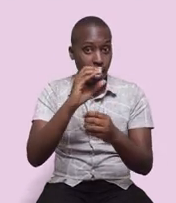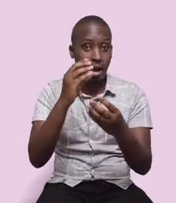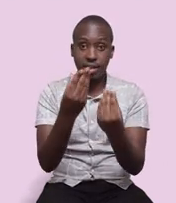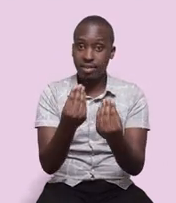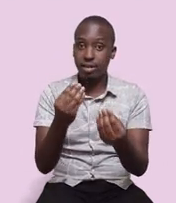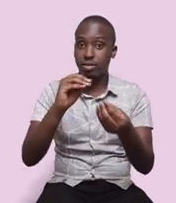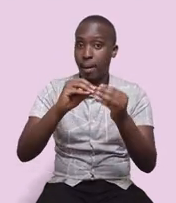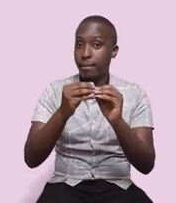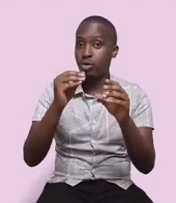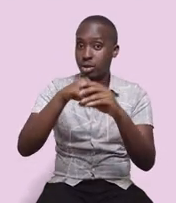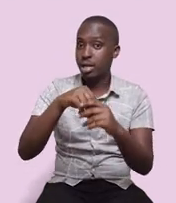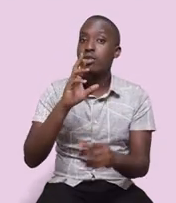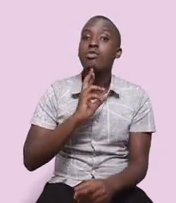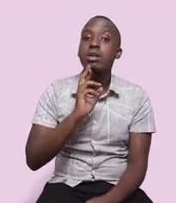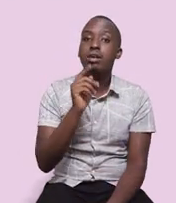number on the red dot.